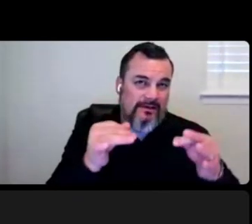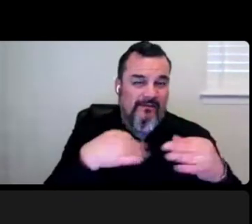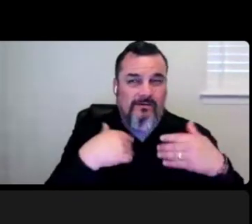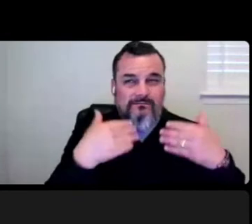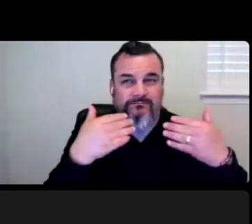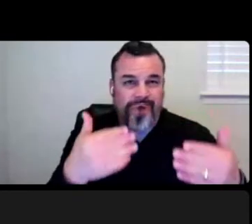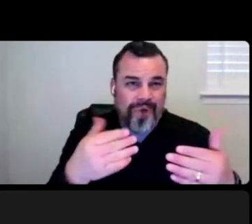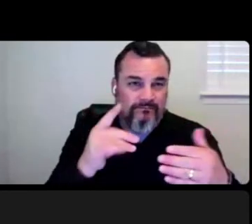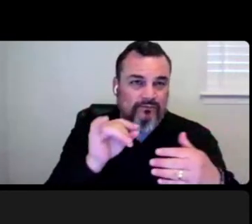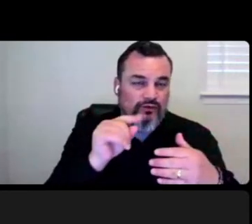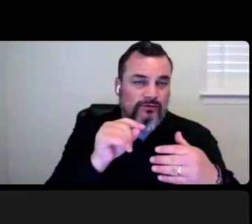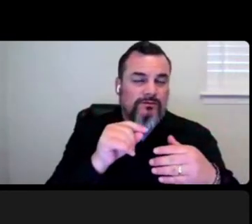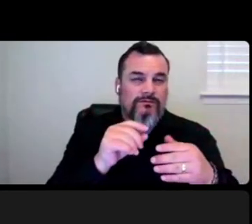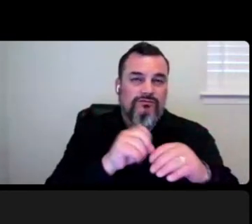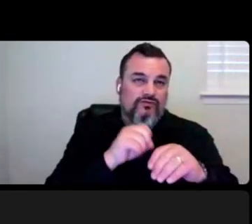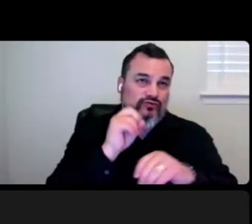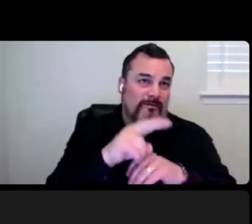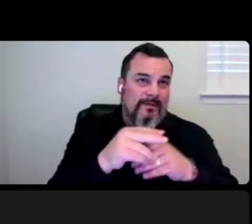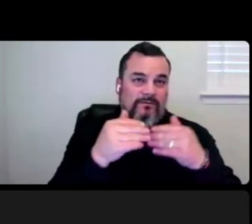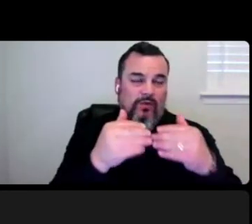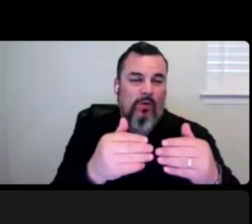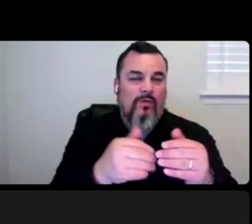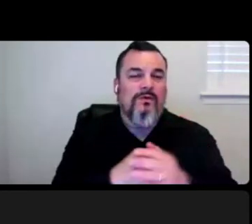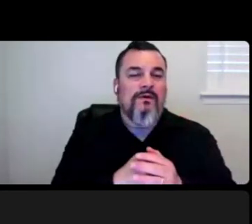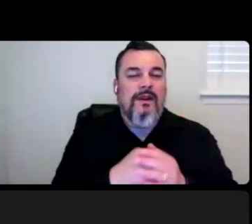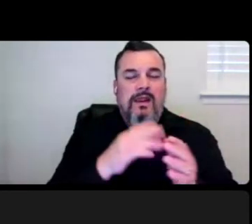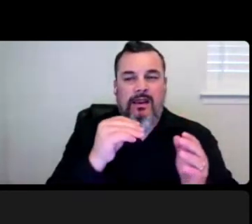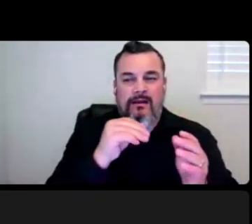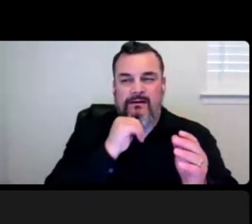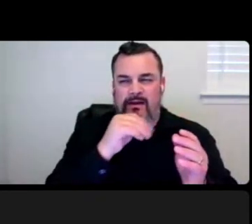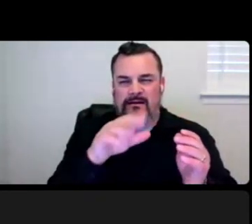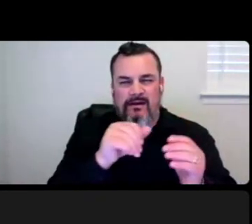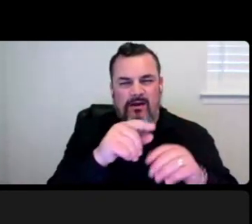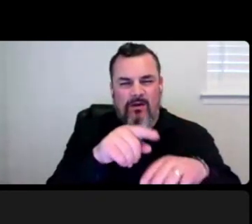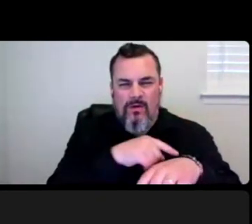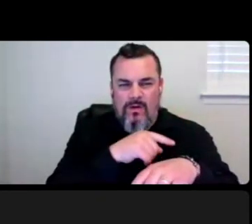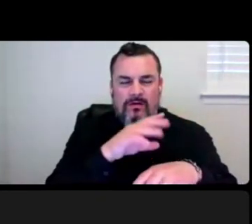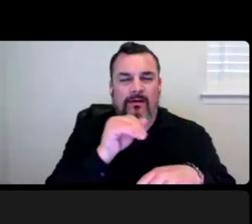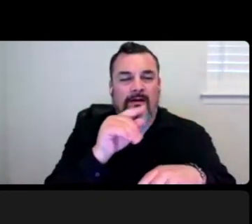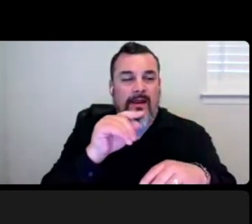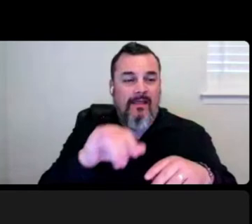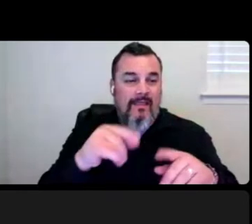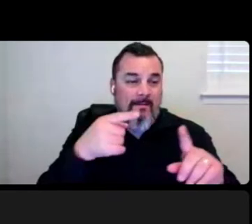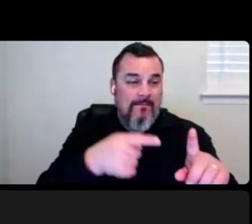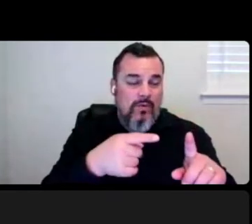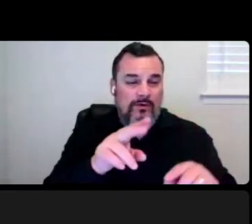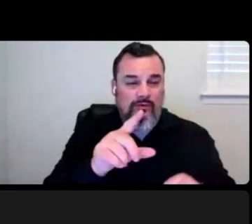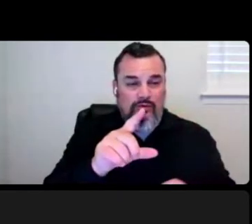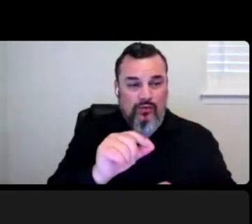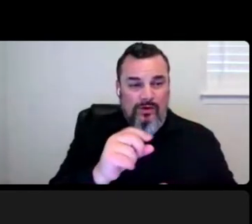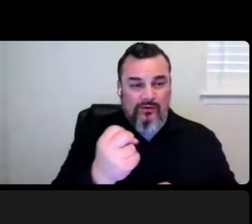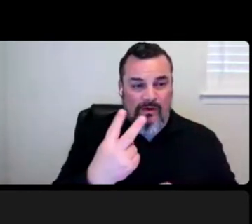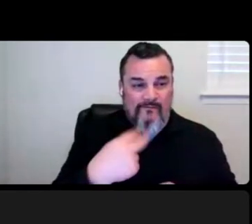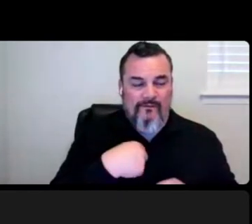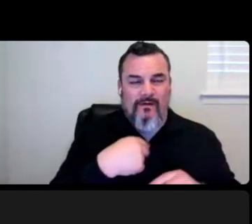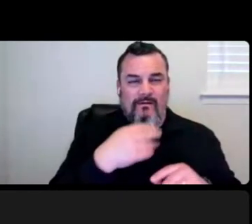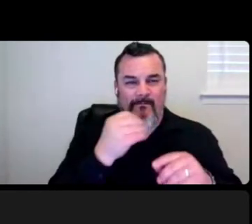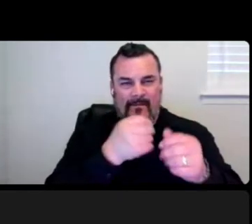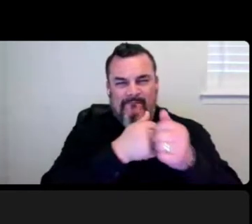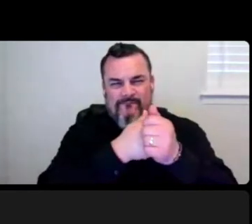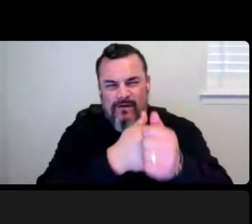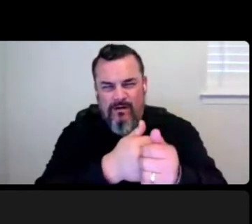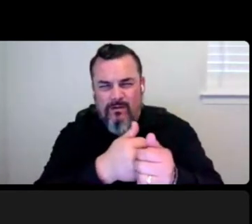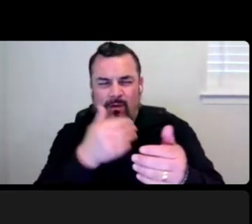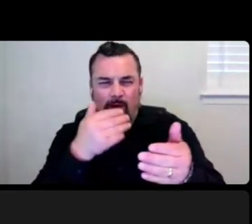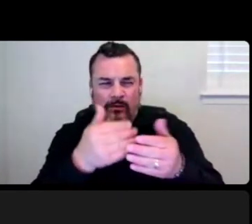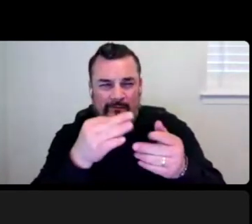this, jump in and go. And it didn't take long. And at that point in 2012, I had been following things closely